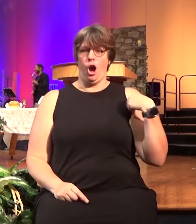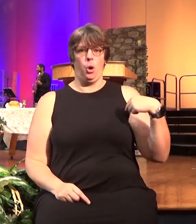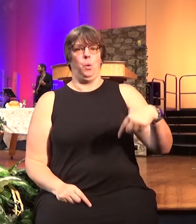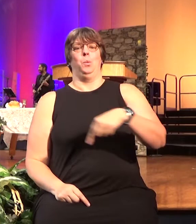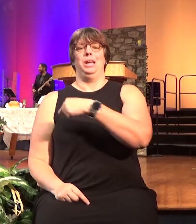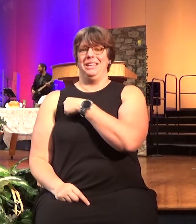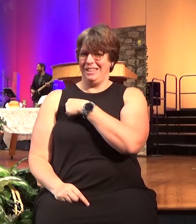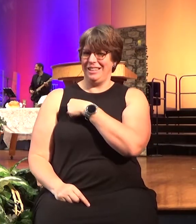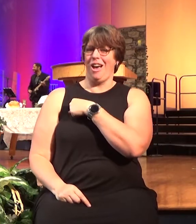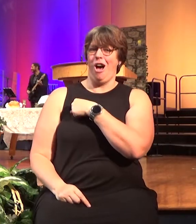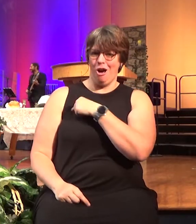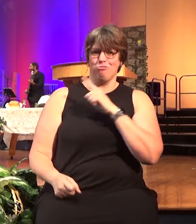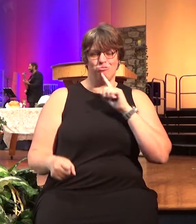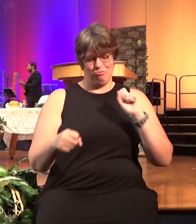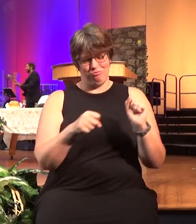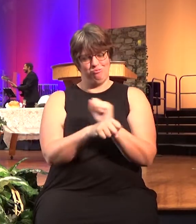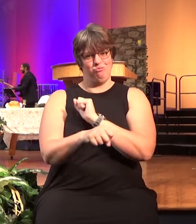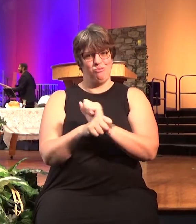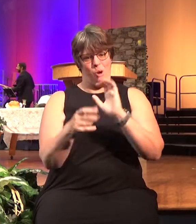yeah. Woo!